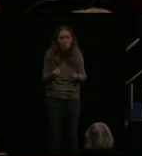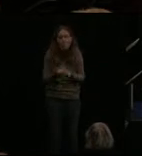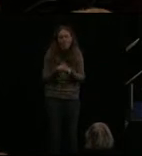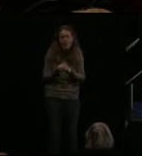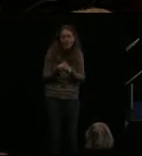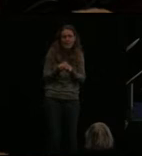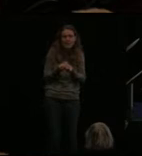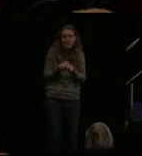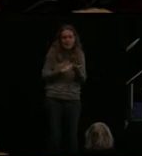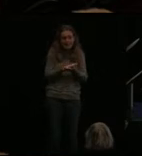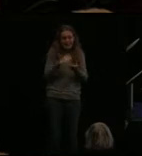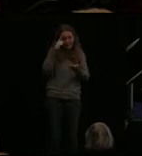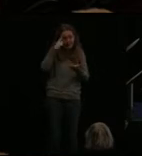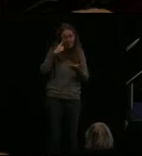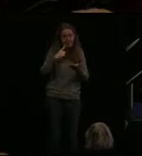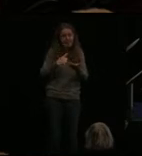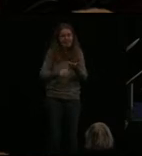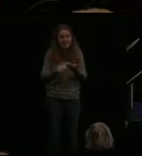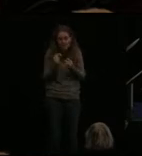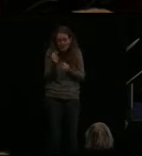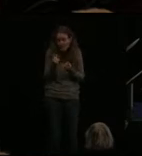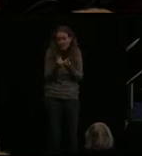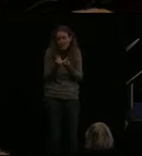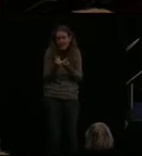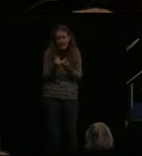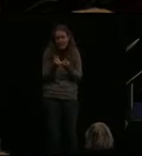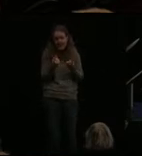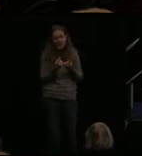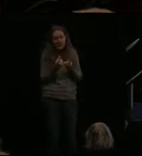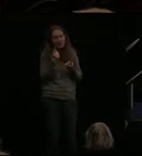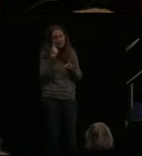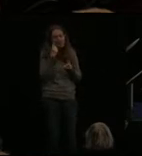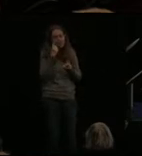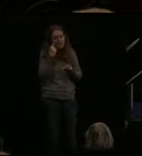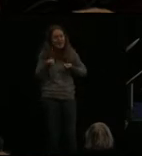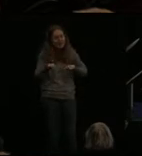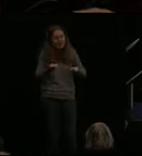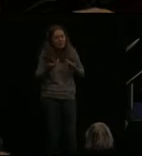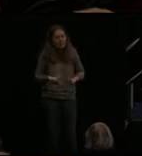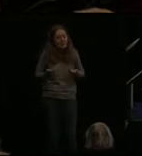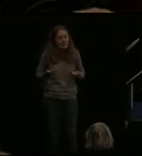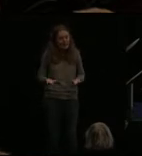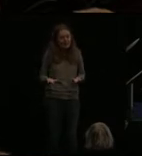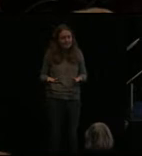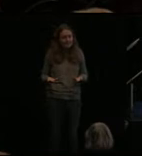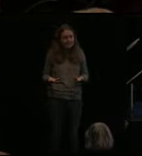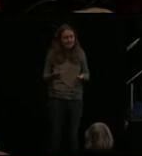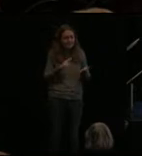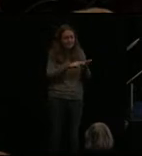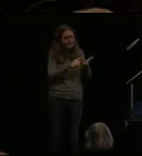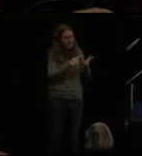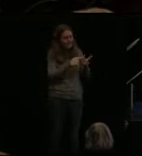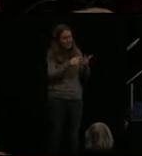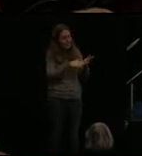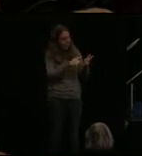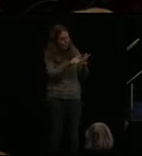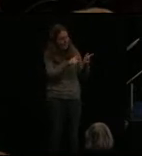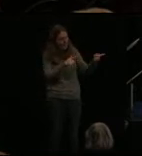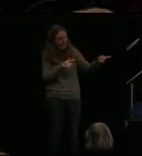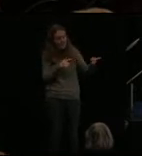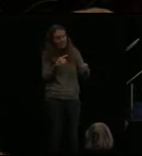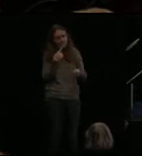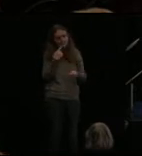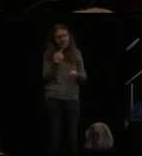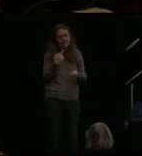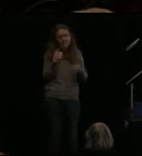faithful in the small things. The things that we can control today. Naomi already touched on it.